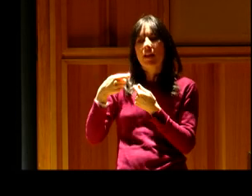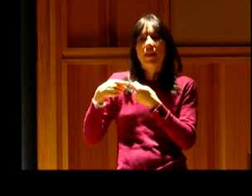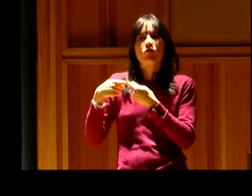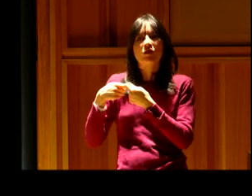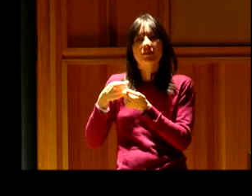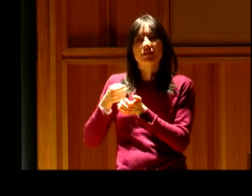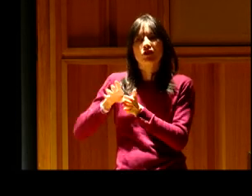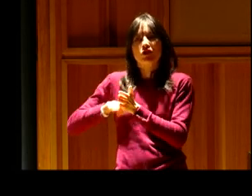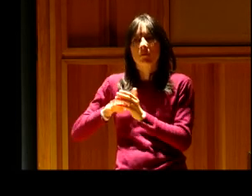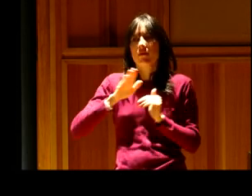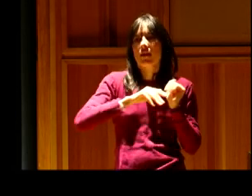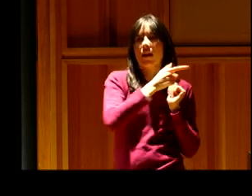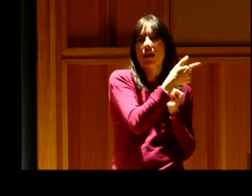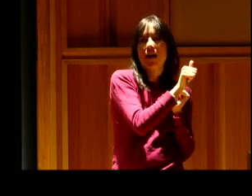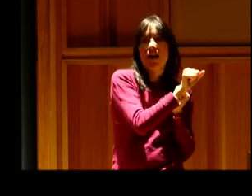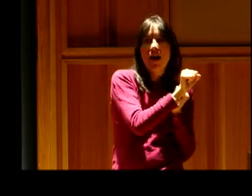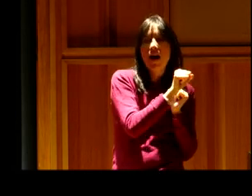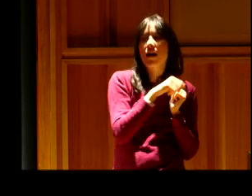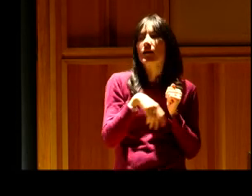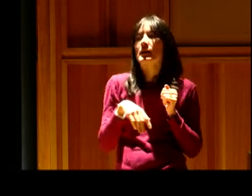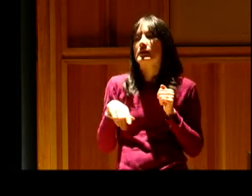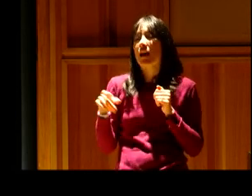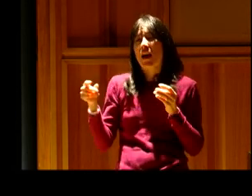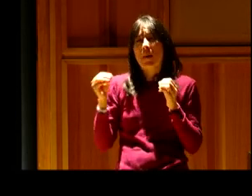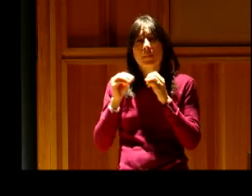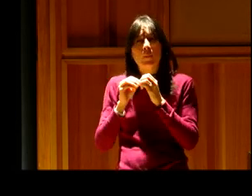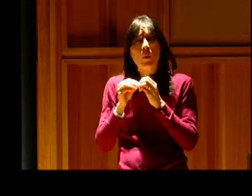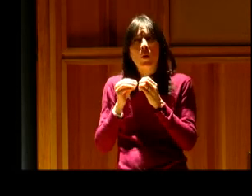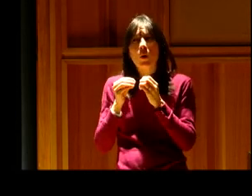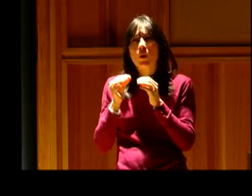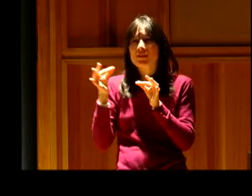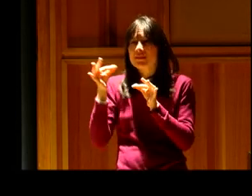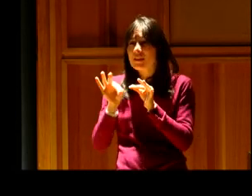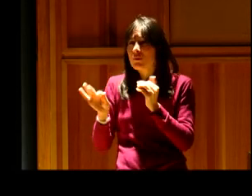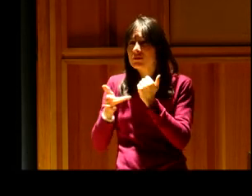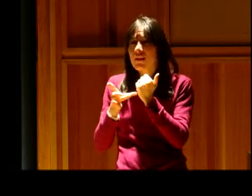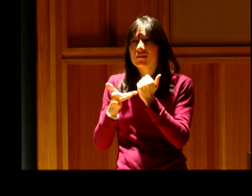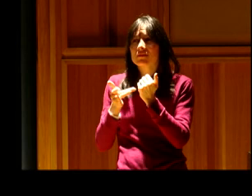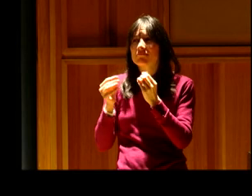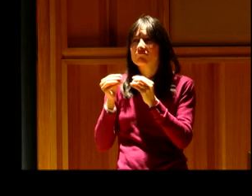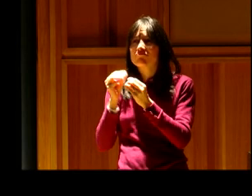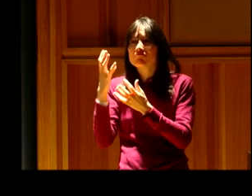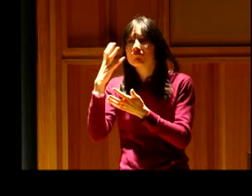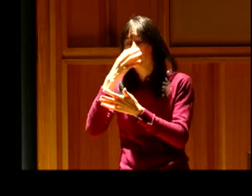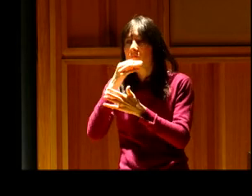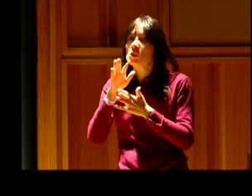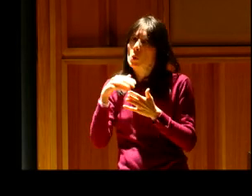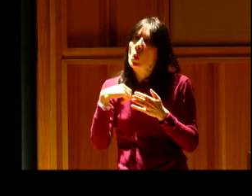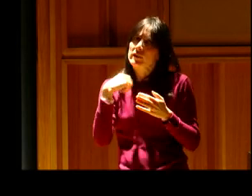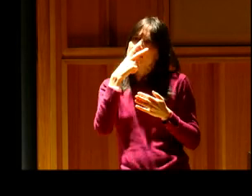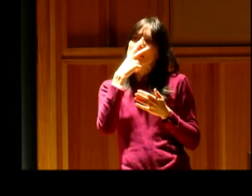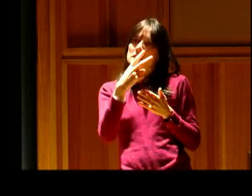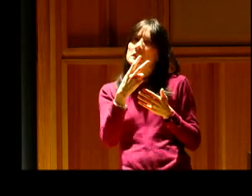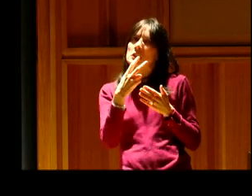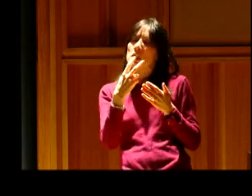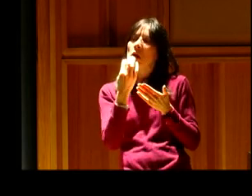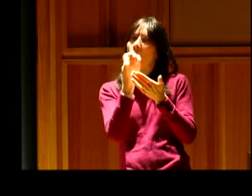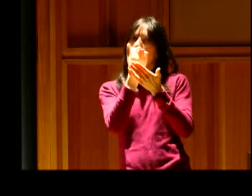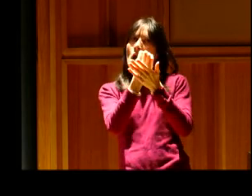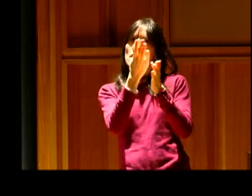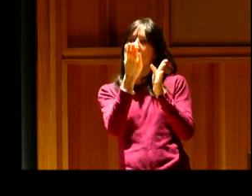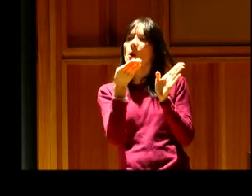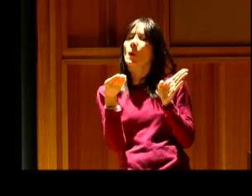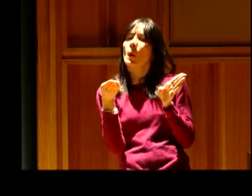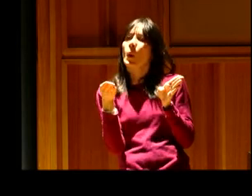fewer moving parts. They're much simpler, much more beautiful machines. So the economics are moving in the right direction, but as is